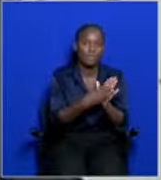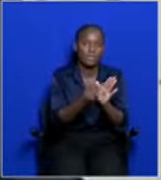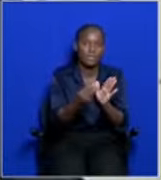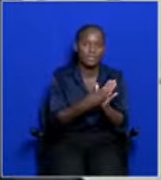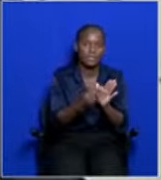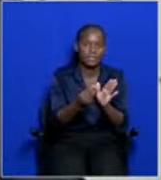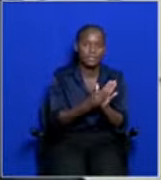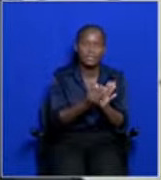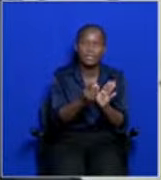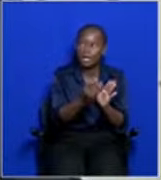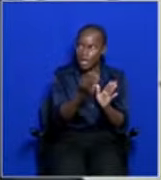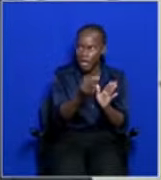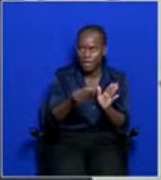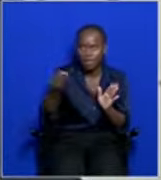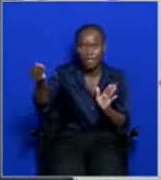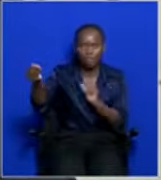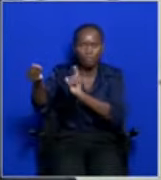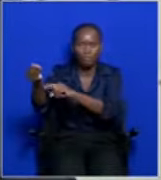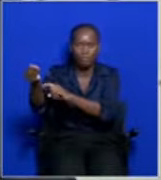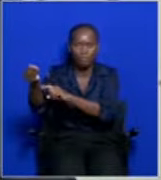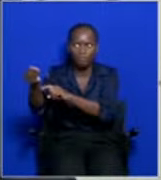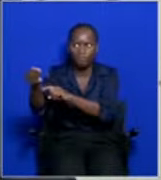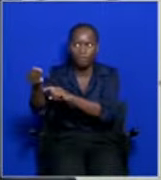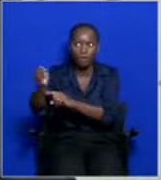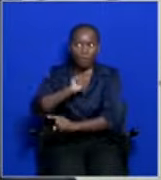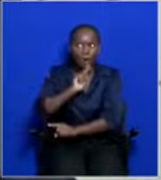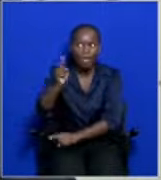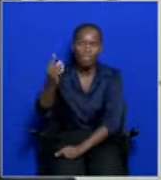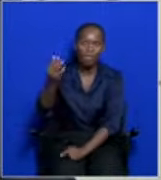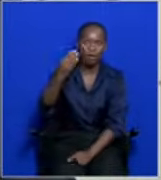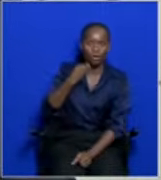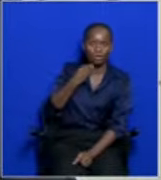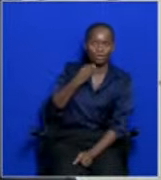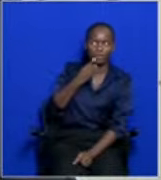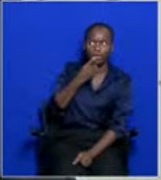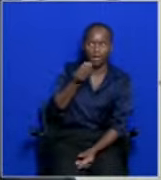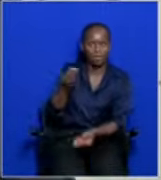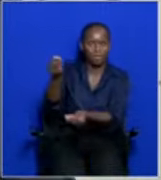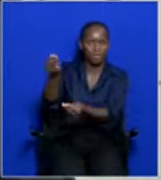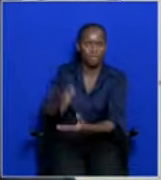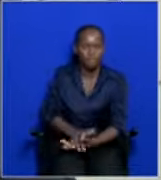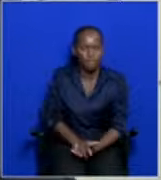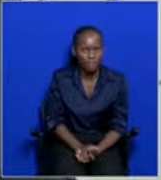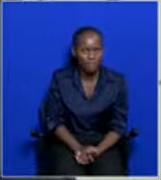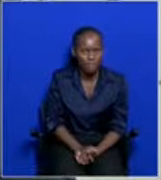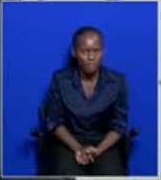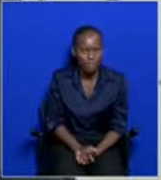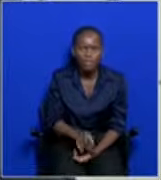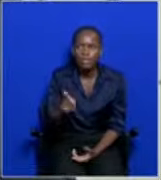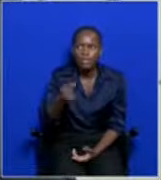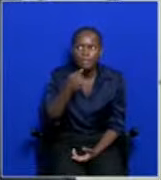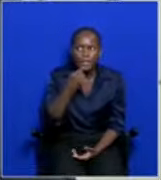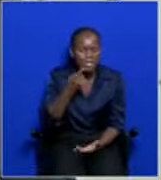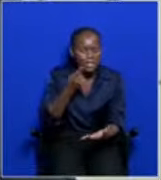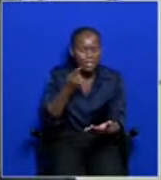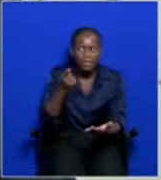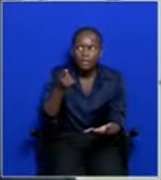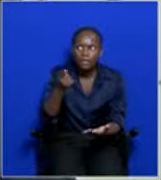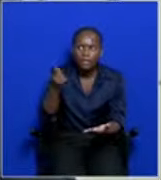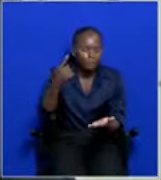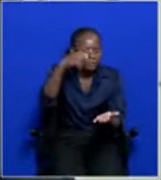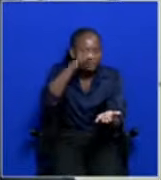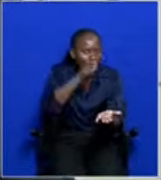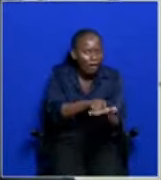I want to be clear, I did not make them to sign for it in any documentation that